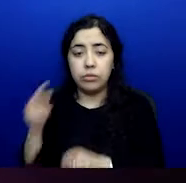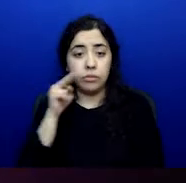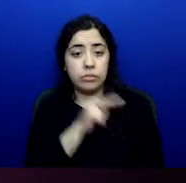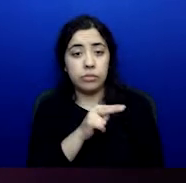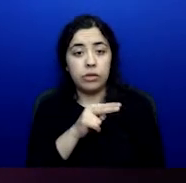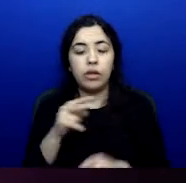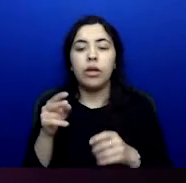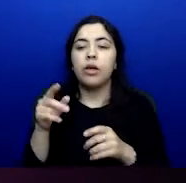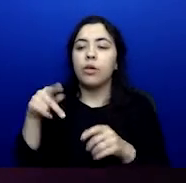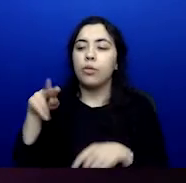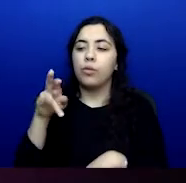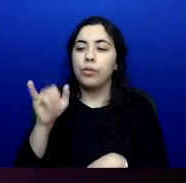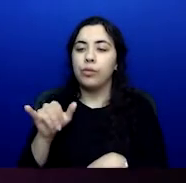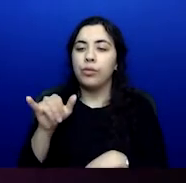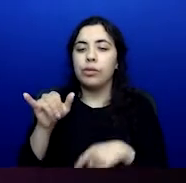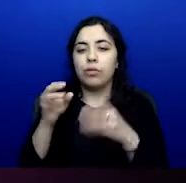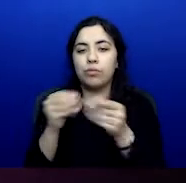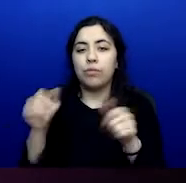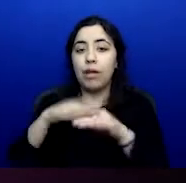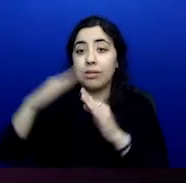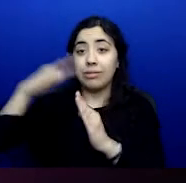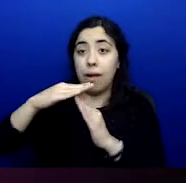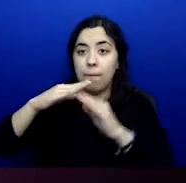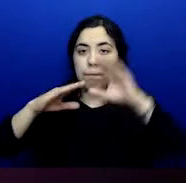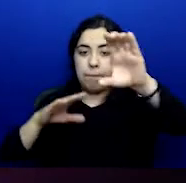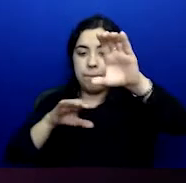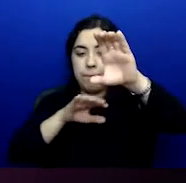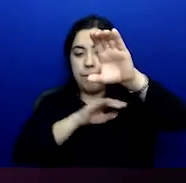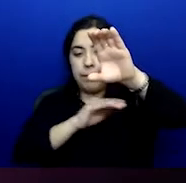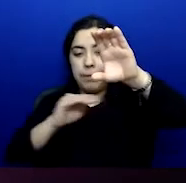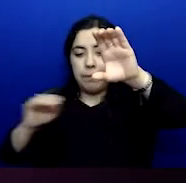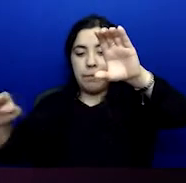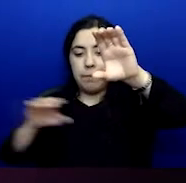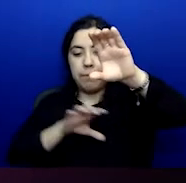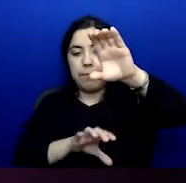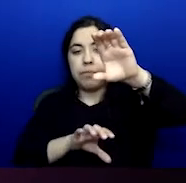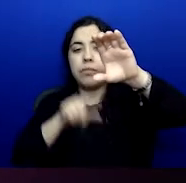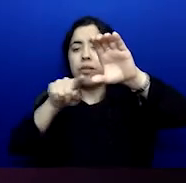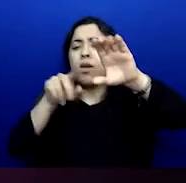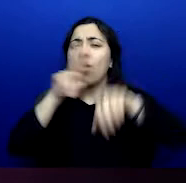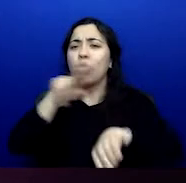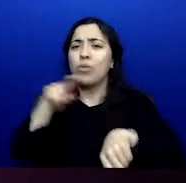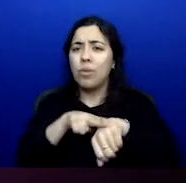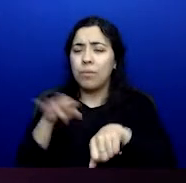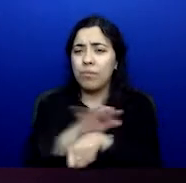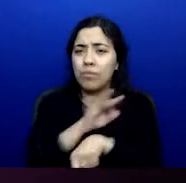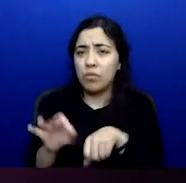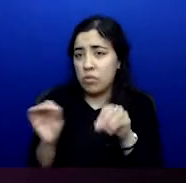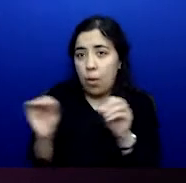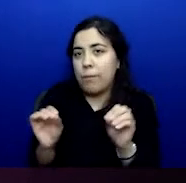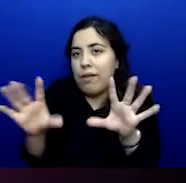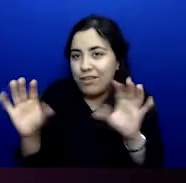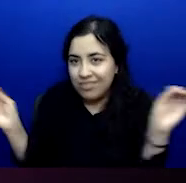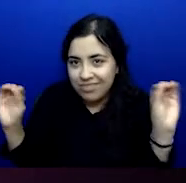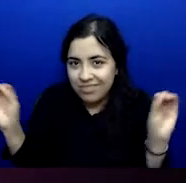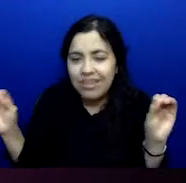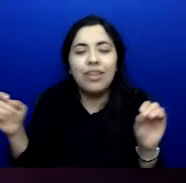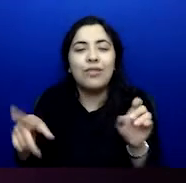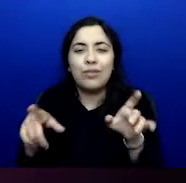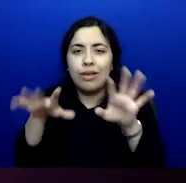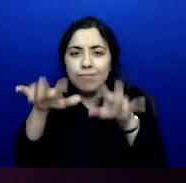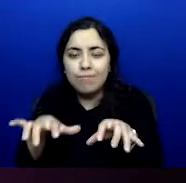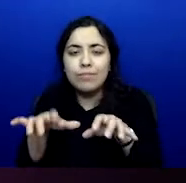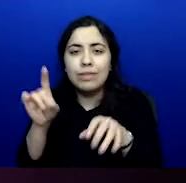on the top, and it's just a normal function. There's no magic here. Inside this function, you can talk to a